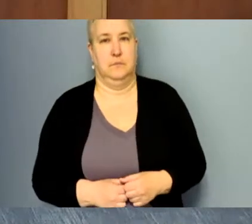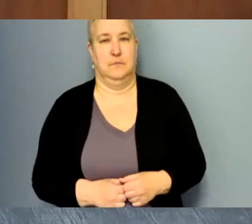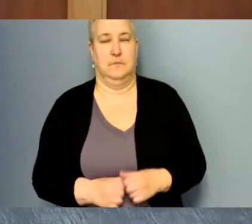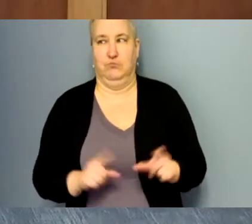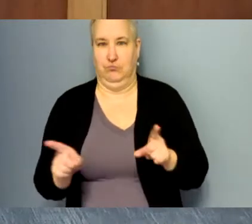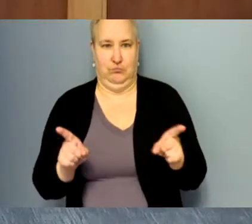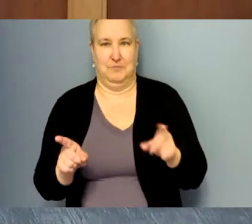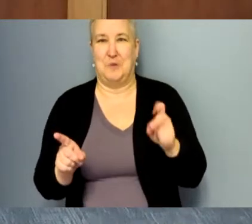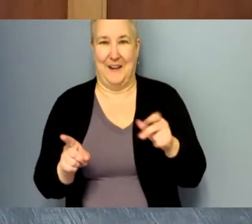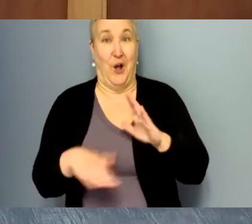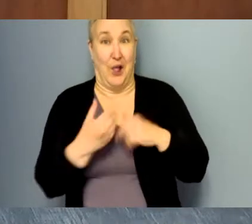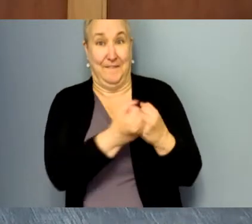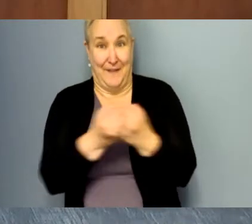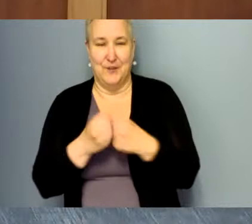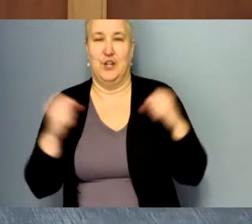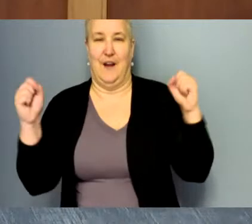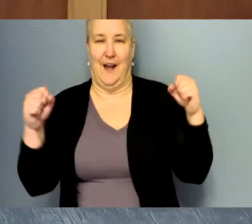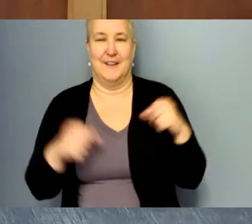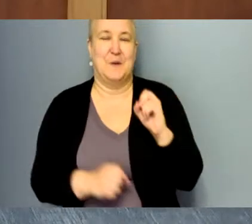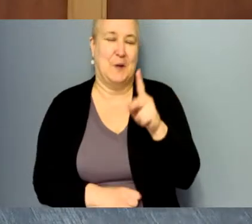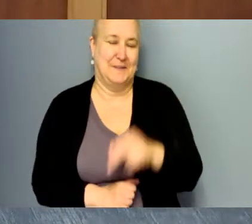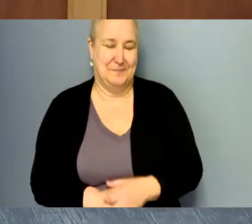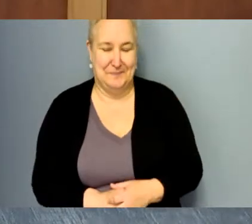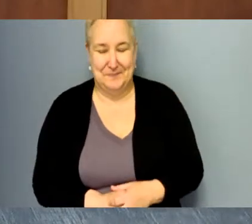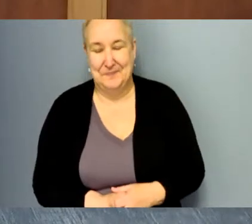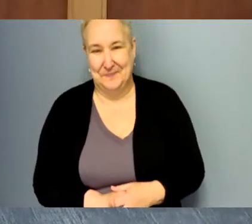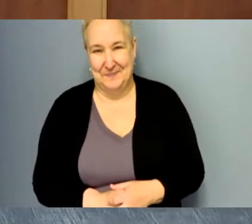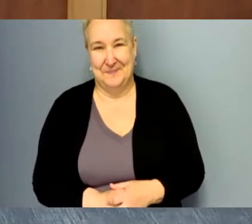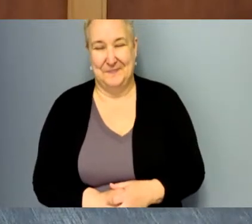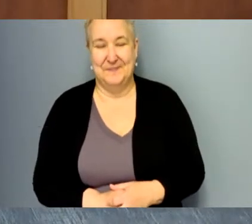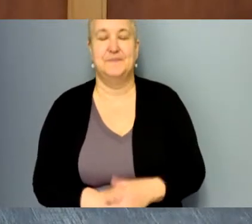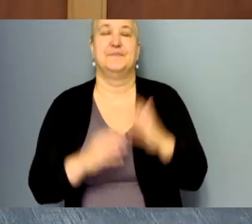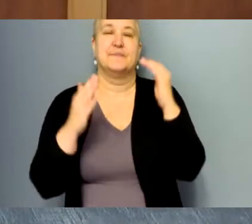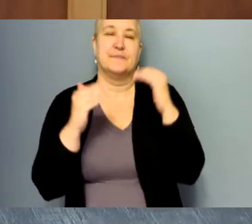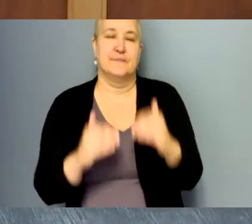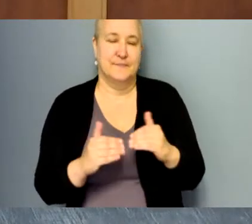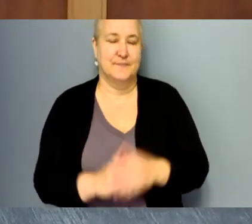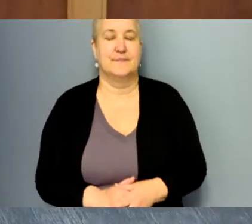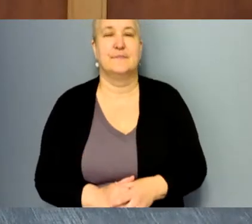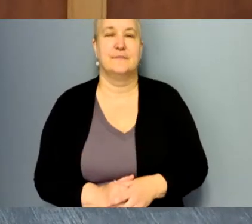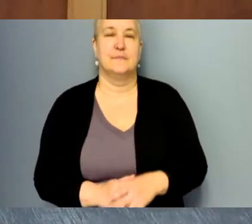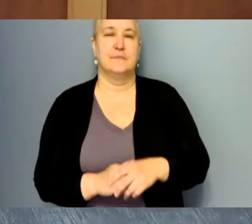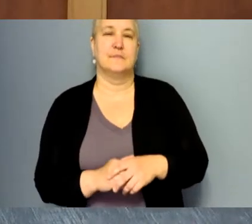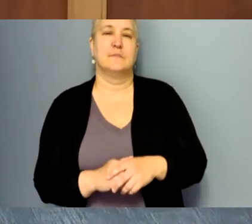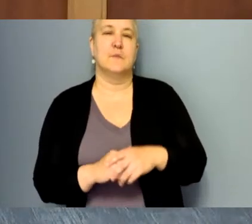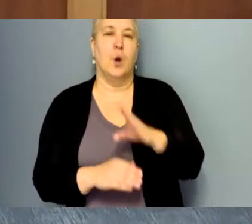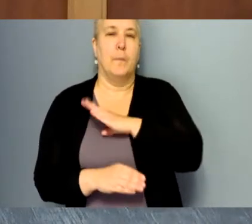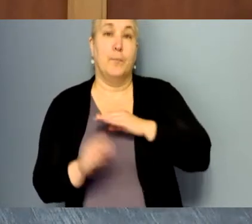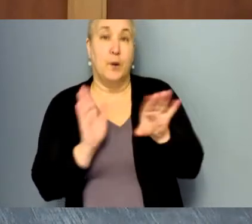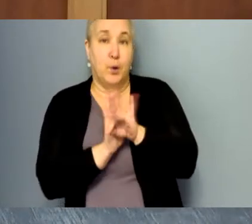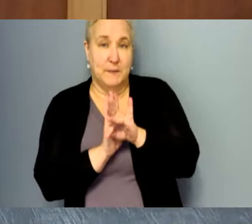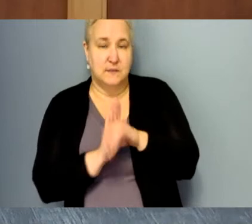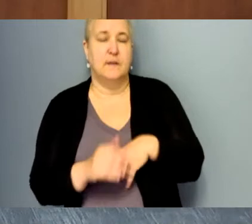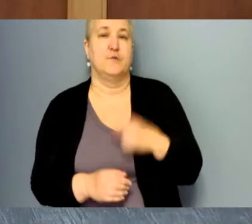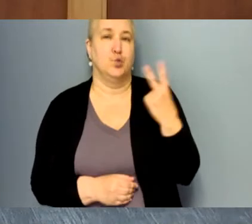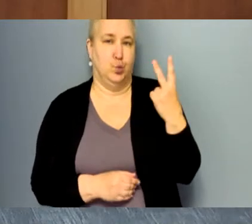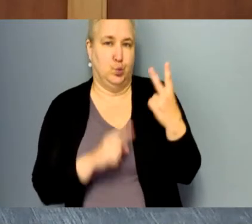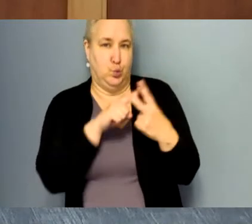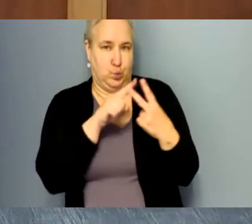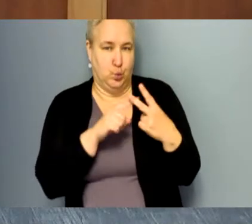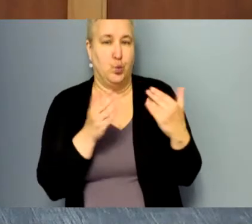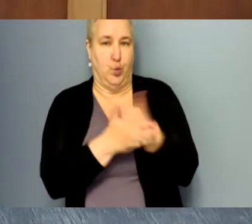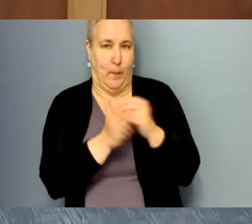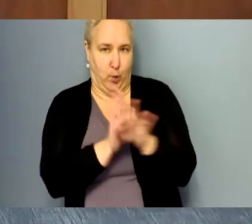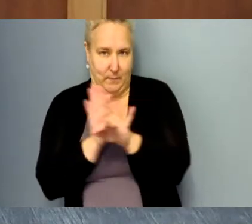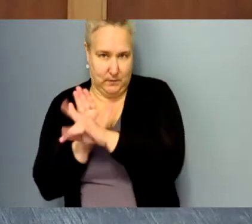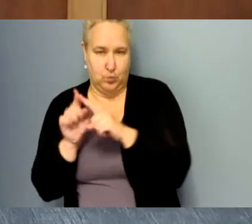right, all in favor? Aye. Okay. All right, in terms of appointments, board appointments, we have 2 new appointments